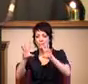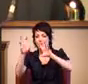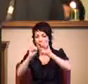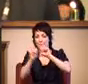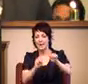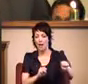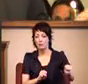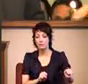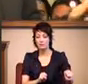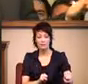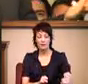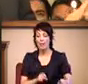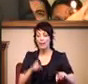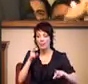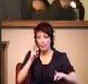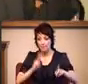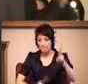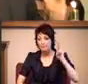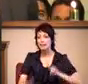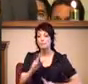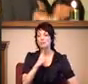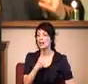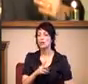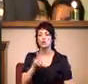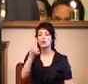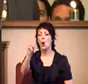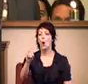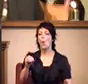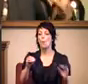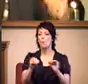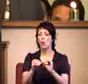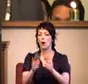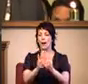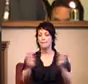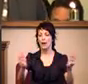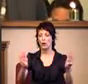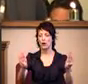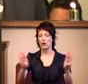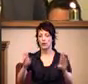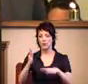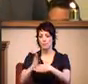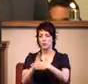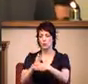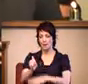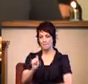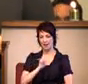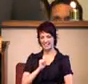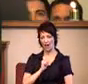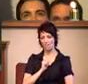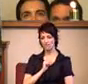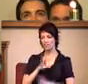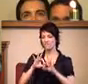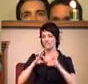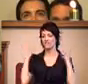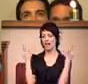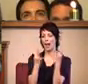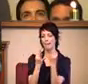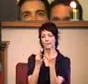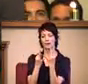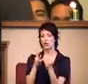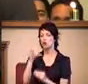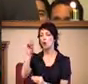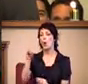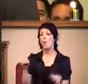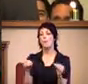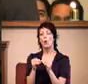people. Because the people said, there will no longer be a barrier between myself and my family. There will no longer be